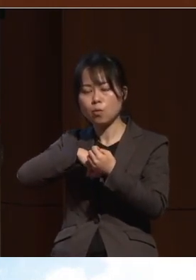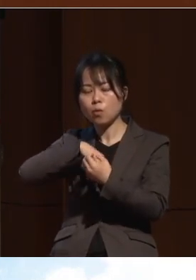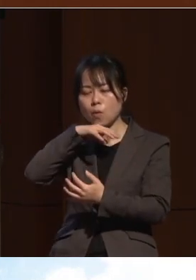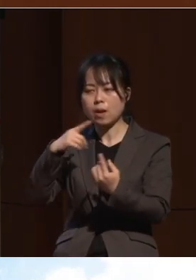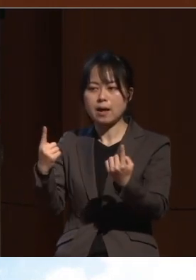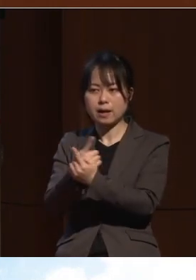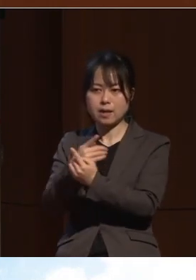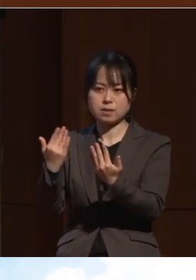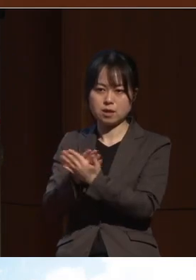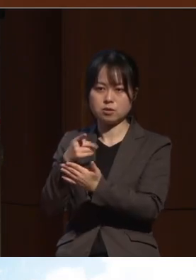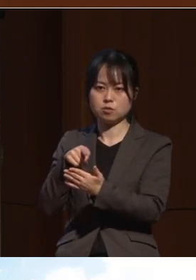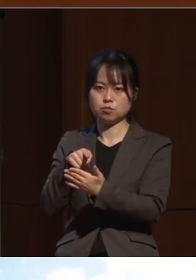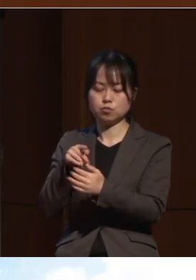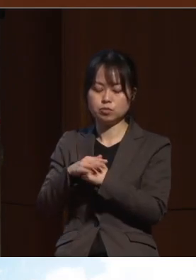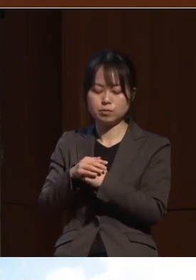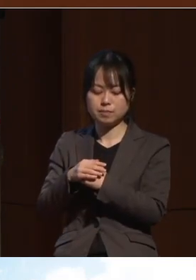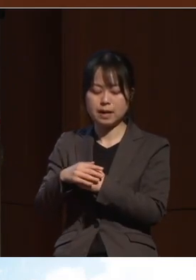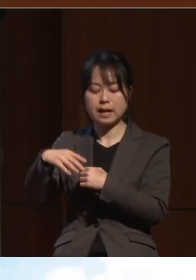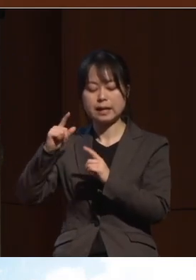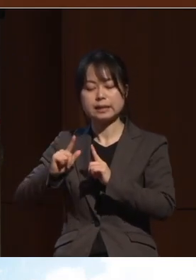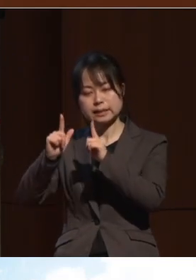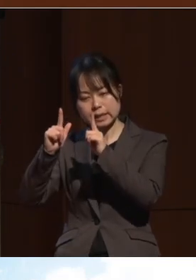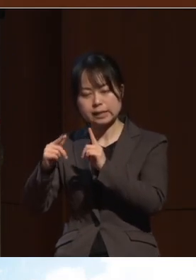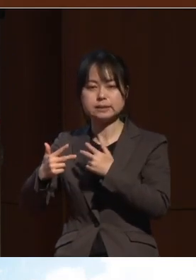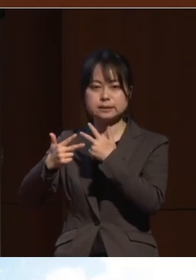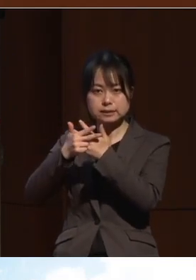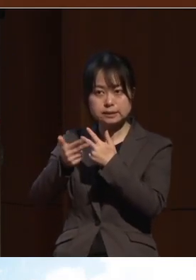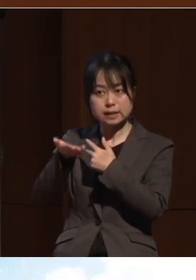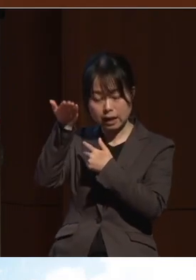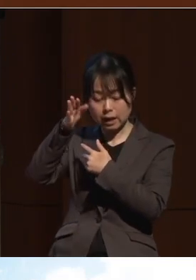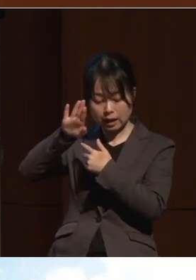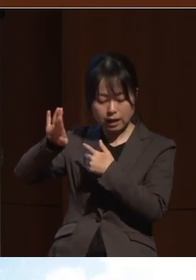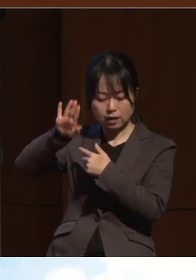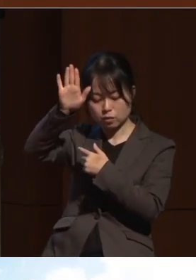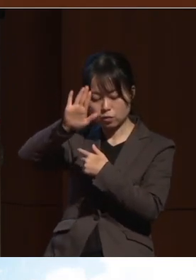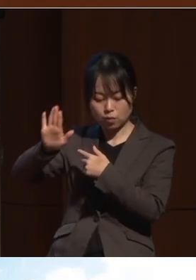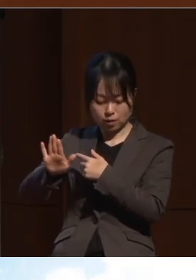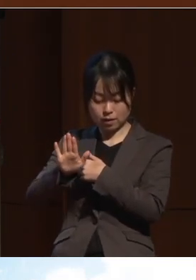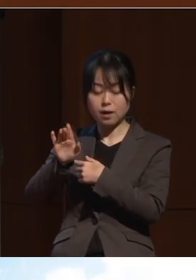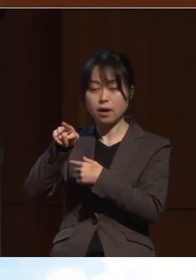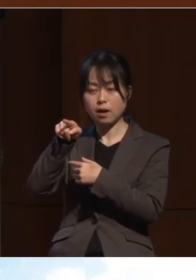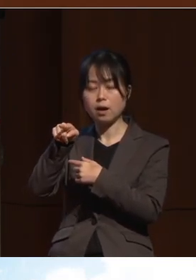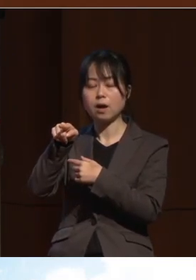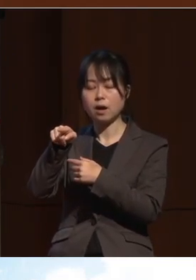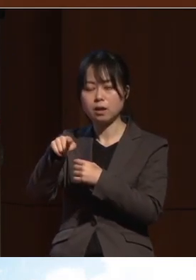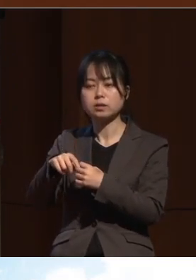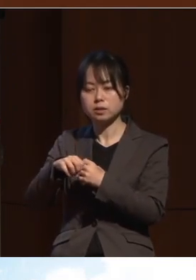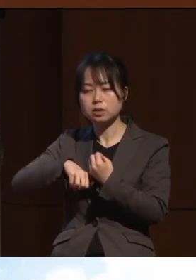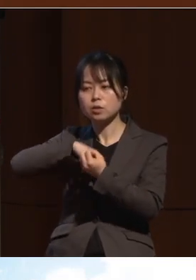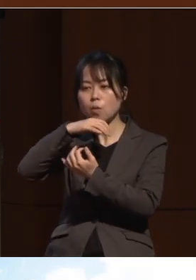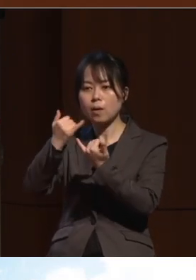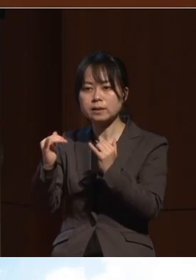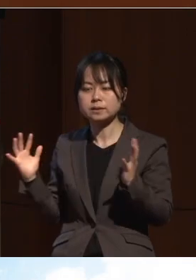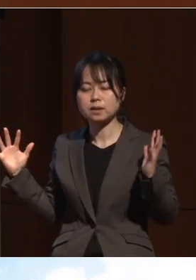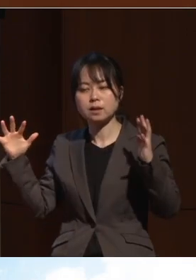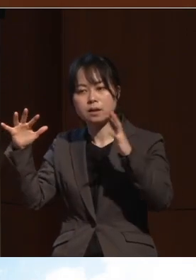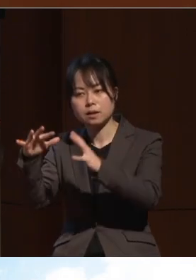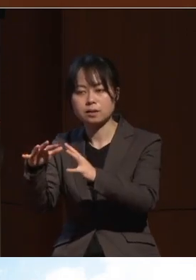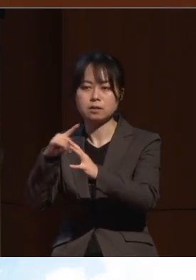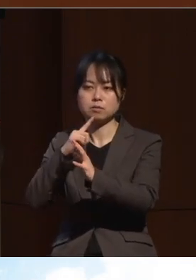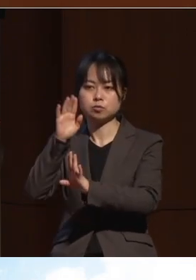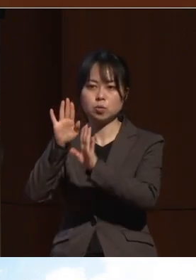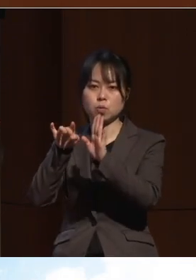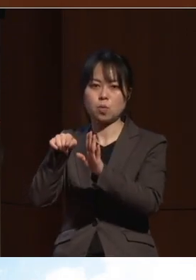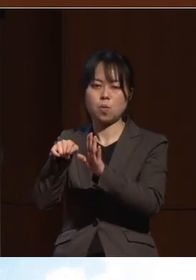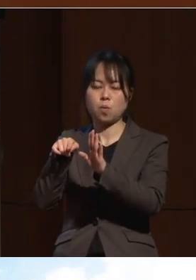in the very north, again, coastal regions, often very beautiful, those populations are going to age predictably and they're going to age rapidly.